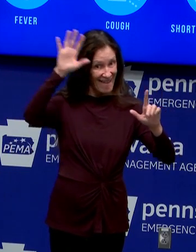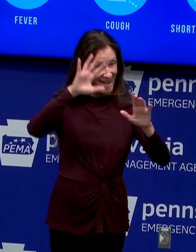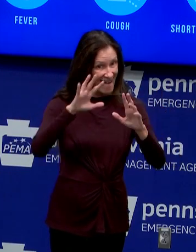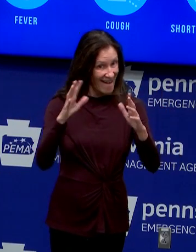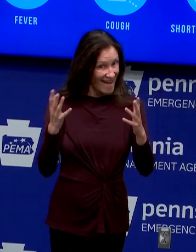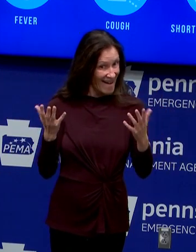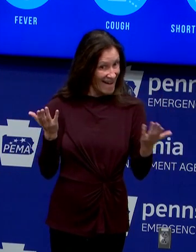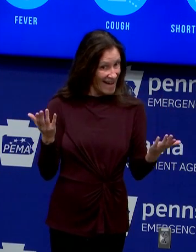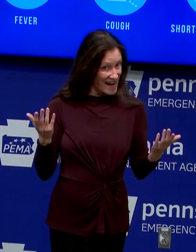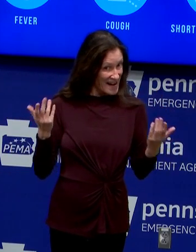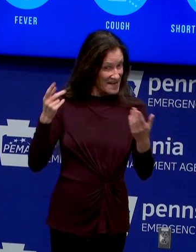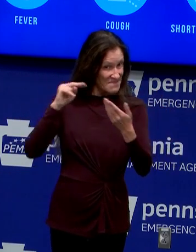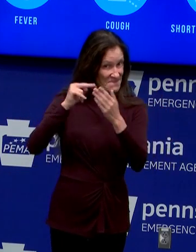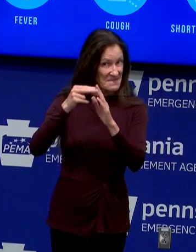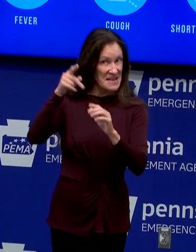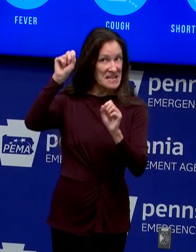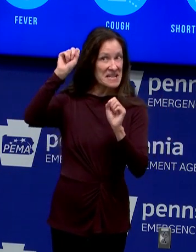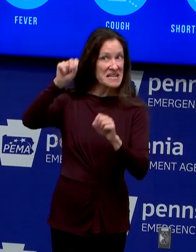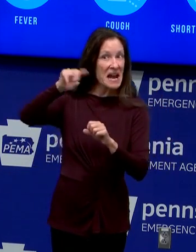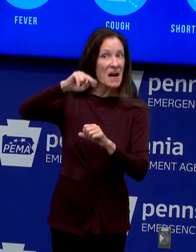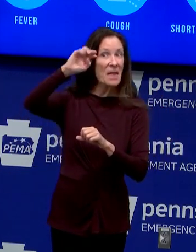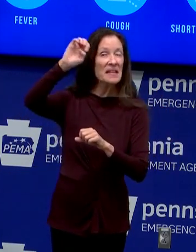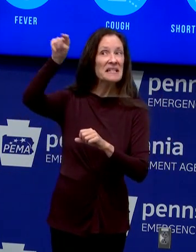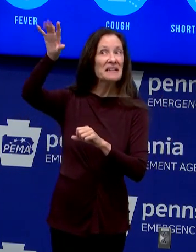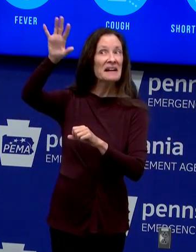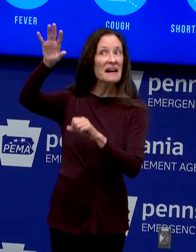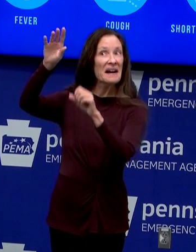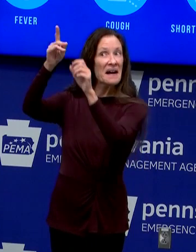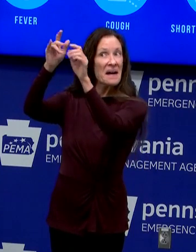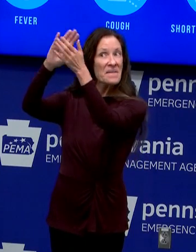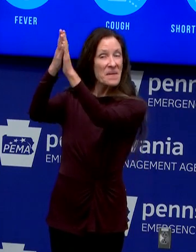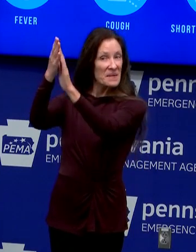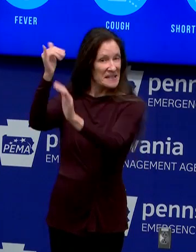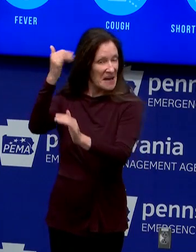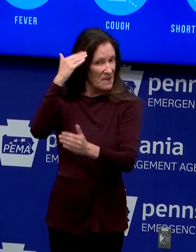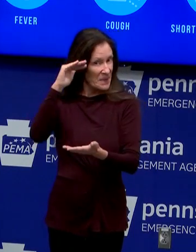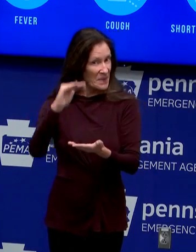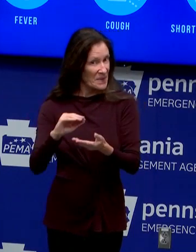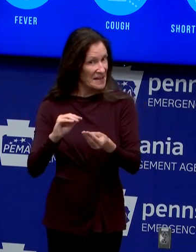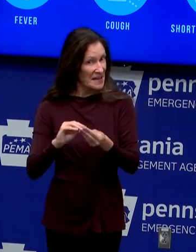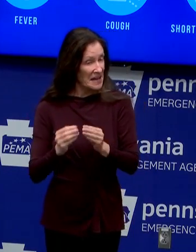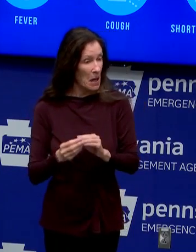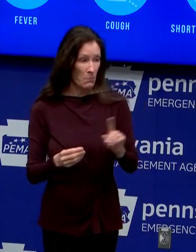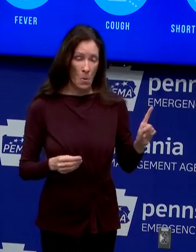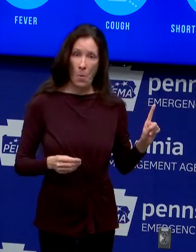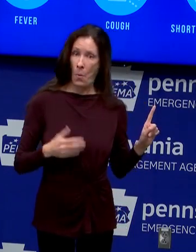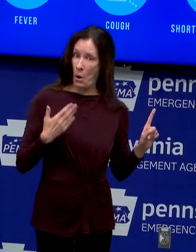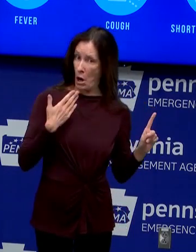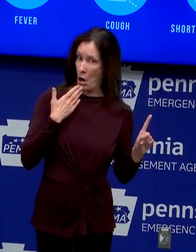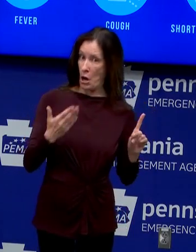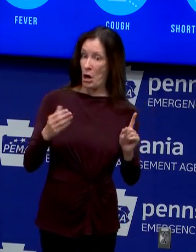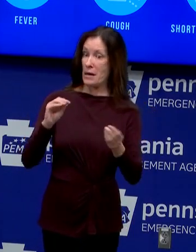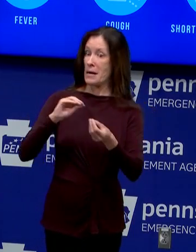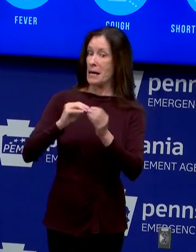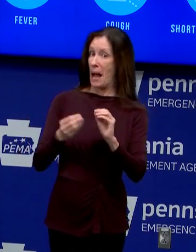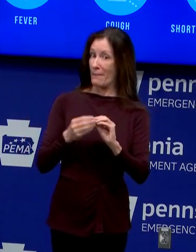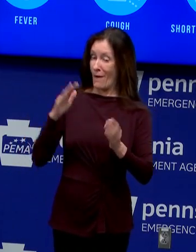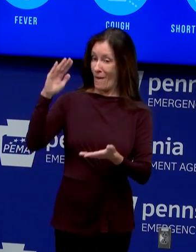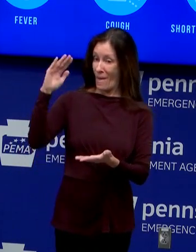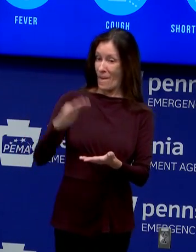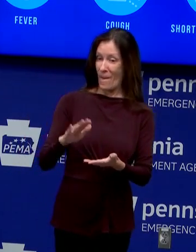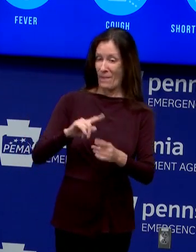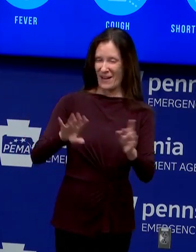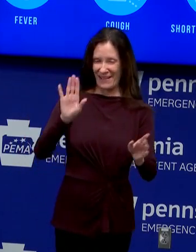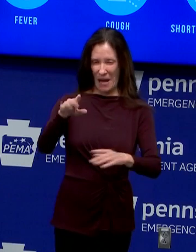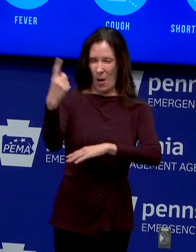into the yellow phase? Well, it's a very positive finding, but again, one day's data is not as meaningful as trends in data, so we're going to be watching